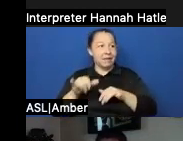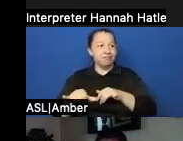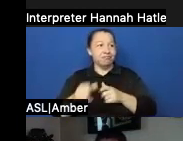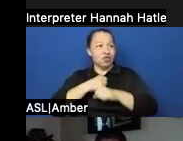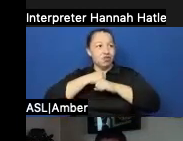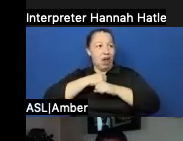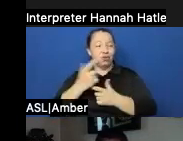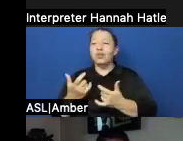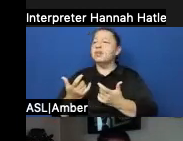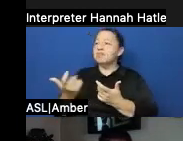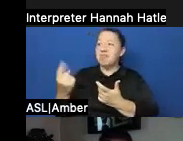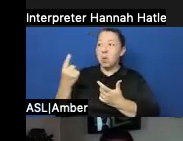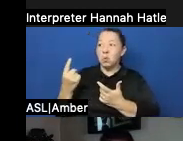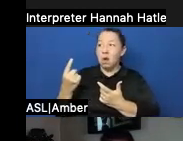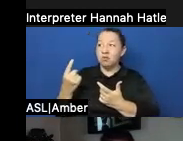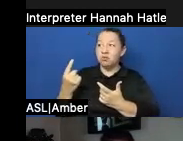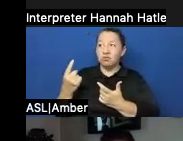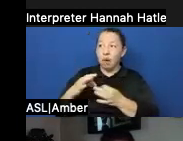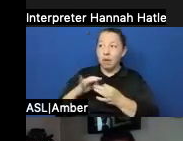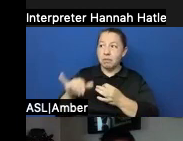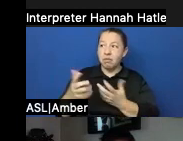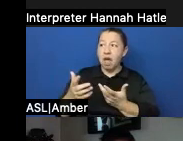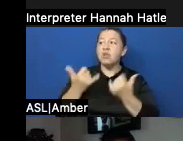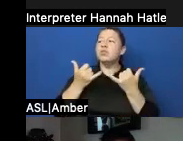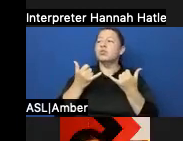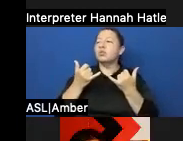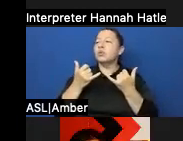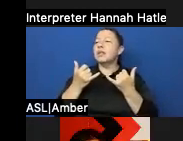current shelter roster and availability?